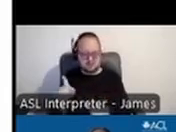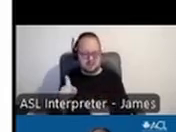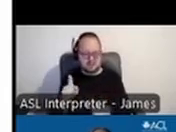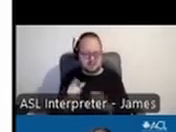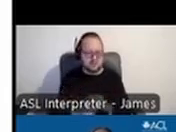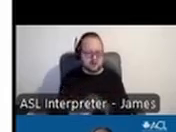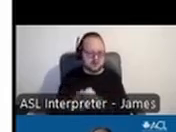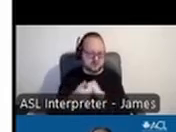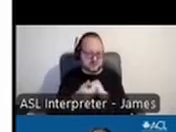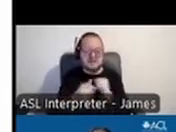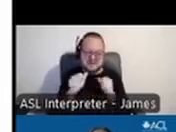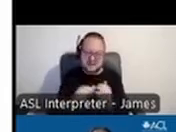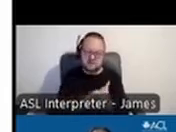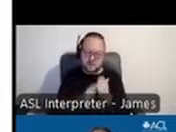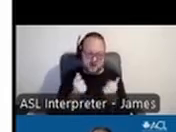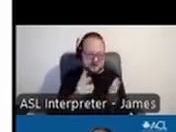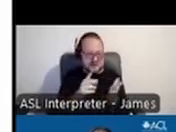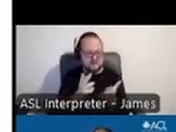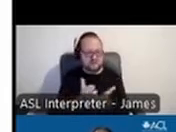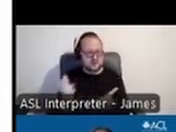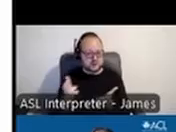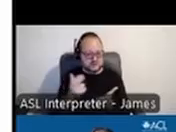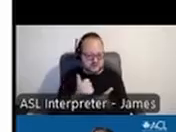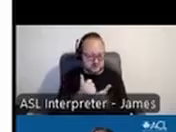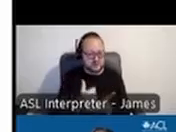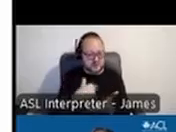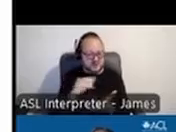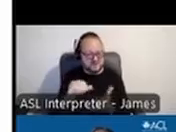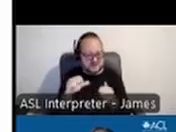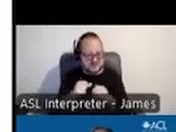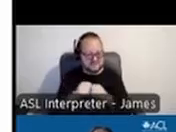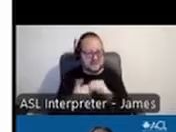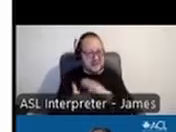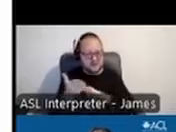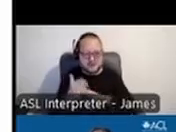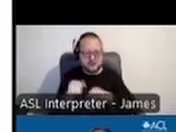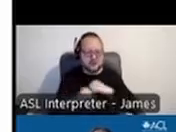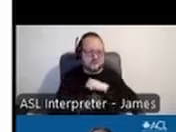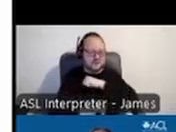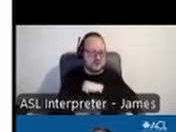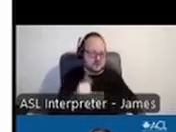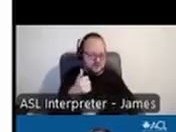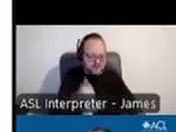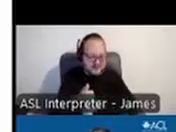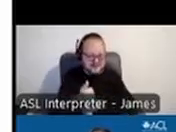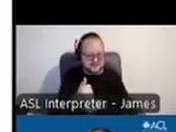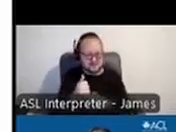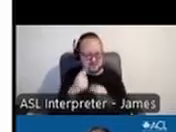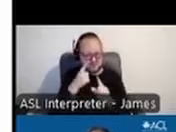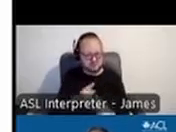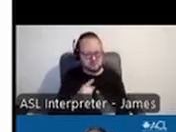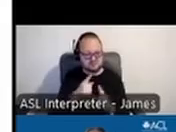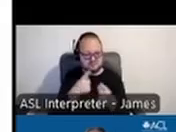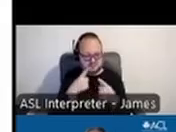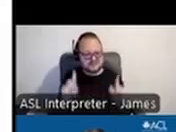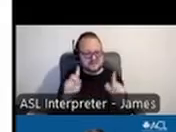of effort, quite a bit of resources to really have that operational infrastructure in place to ensure successful partnerships